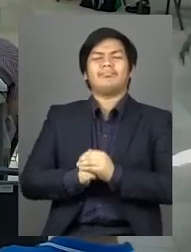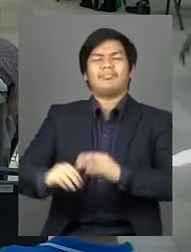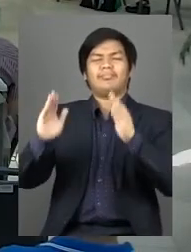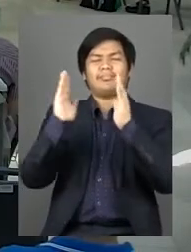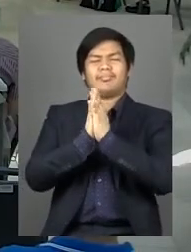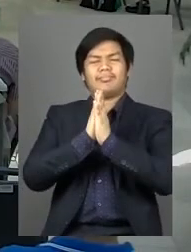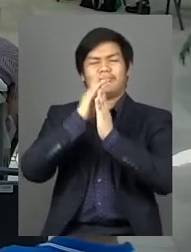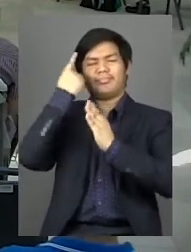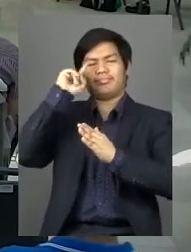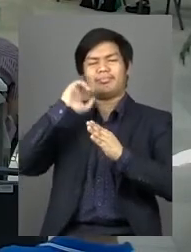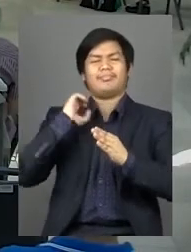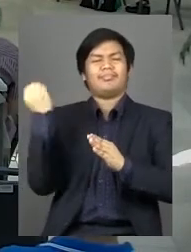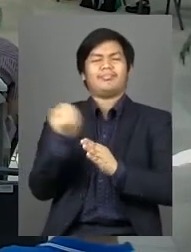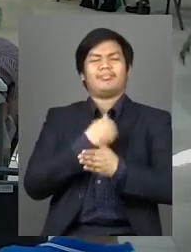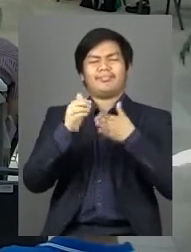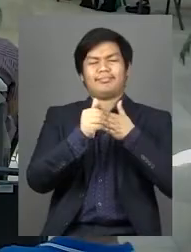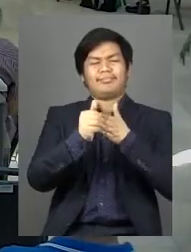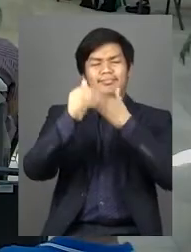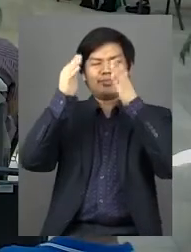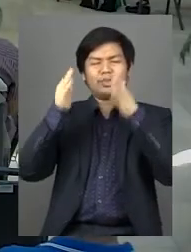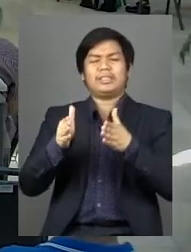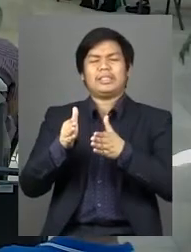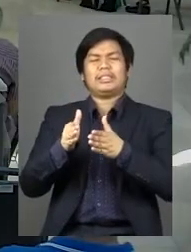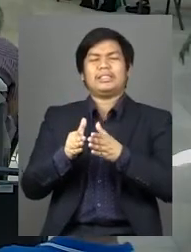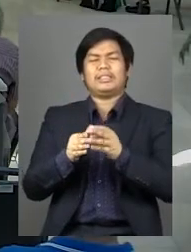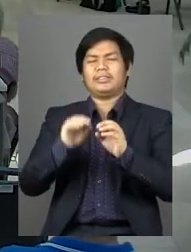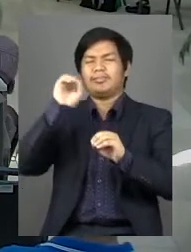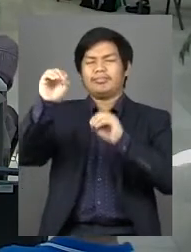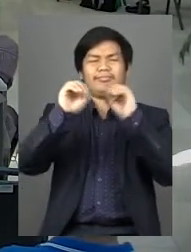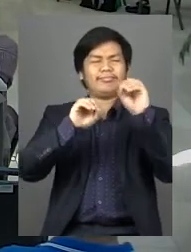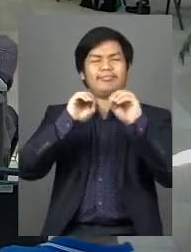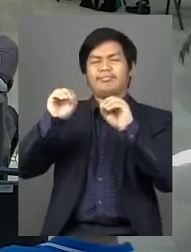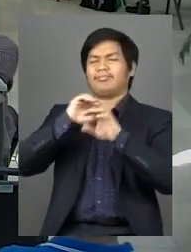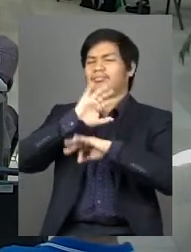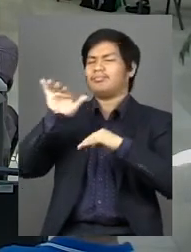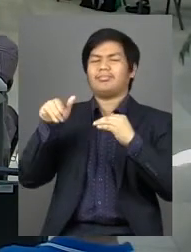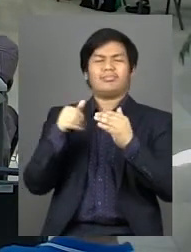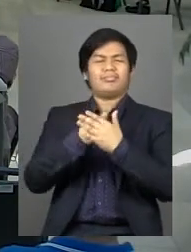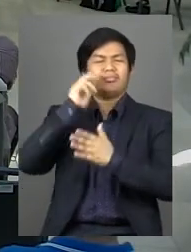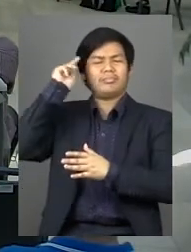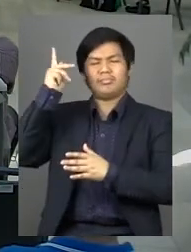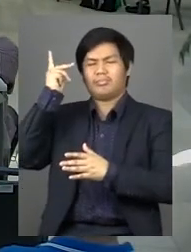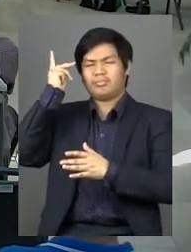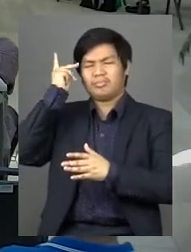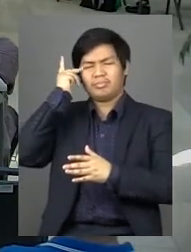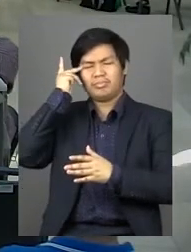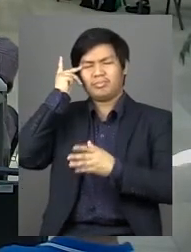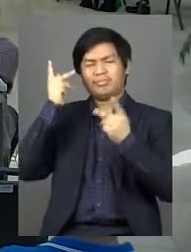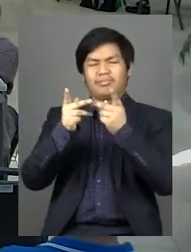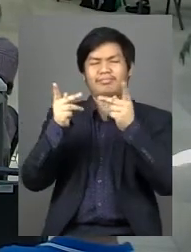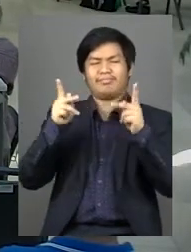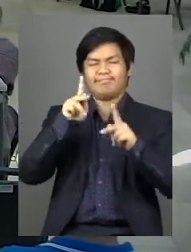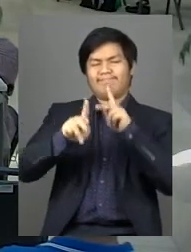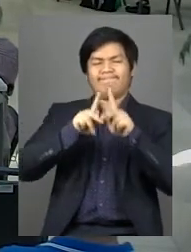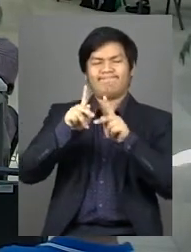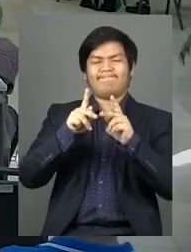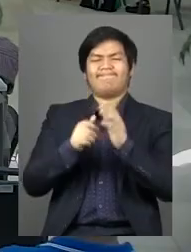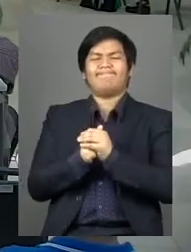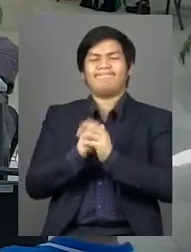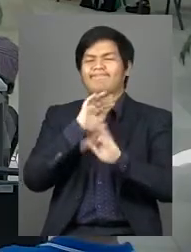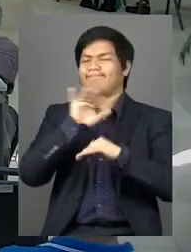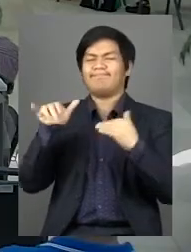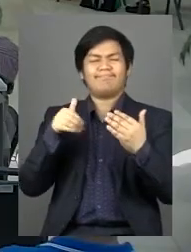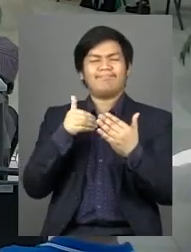leaders, the appointed officials from all political parties and leaders in the private sector, that